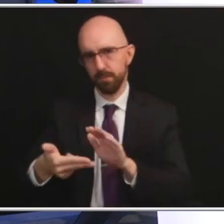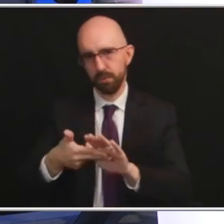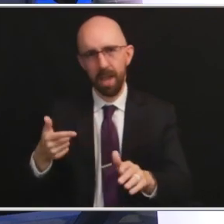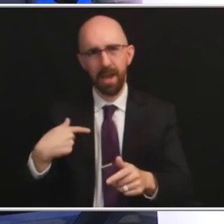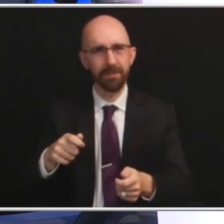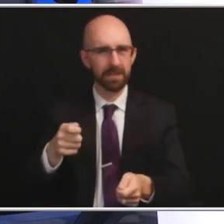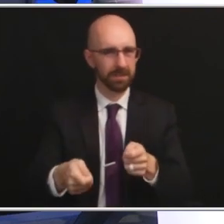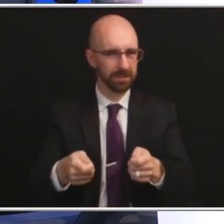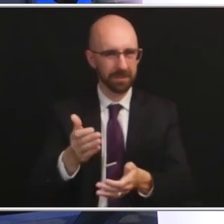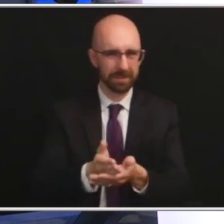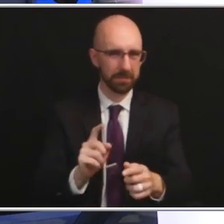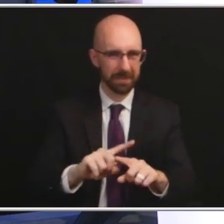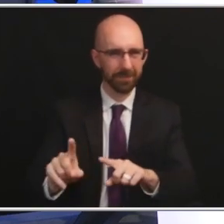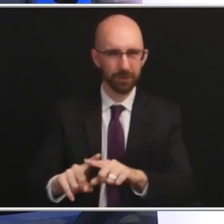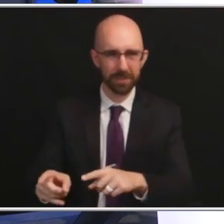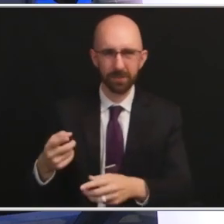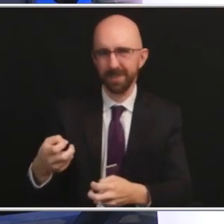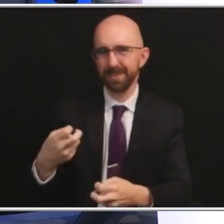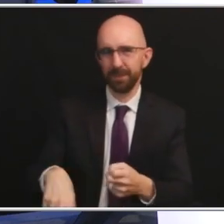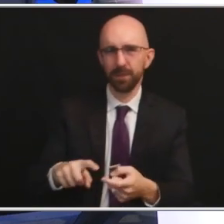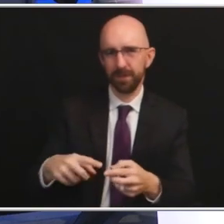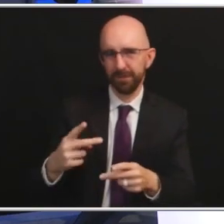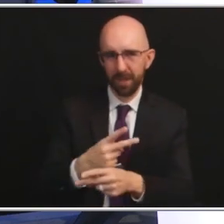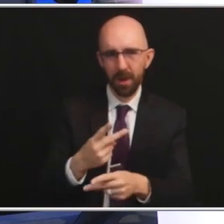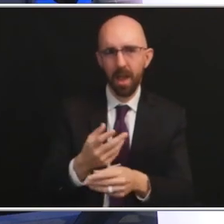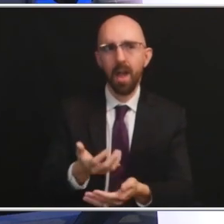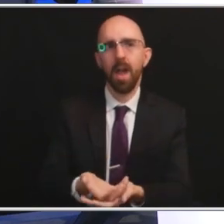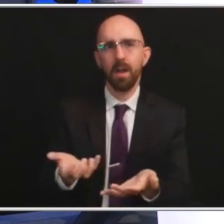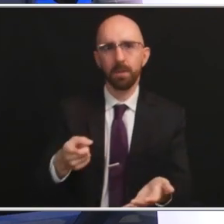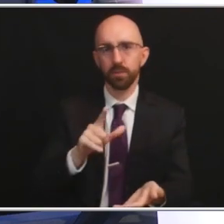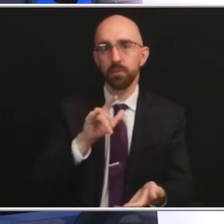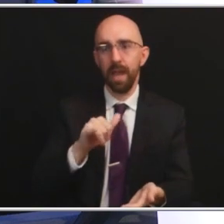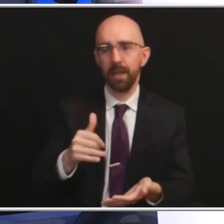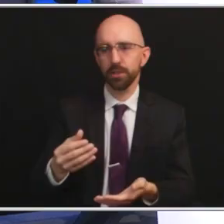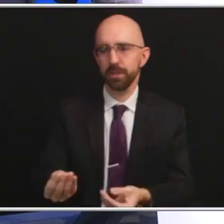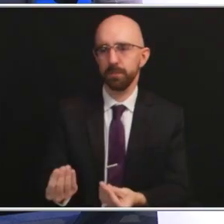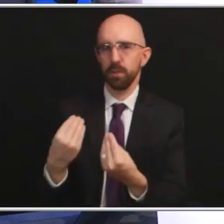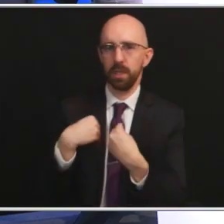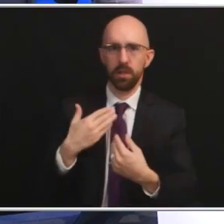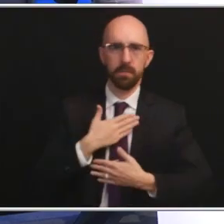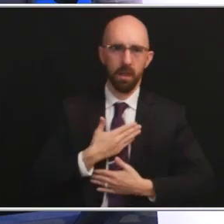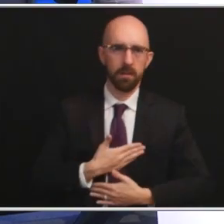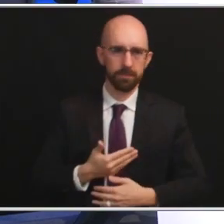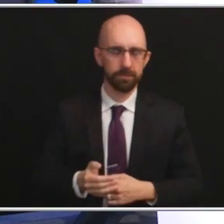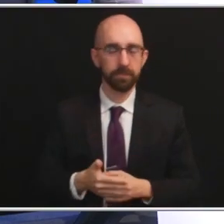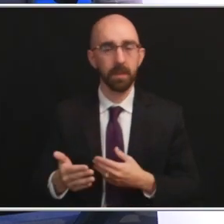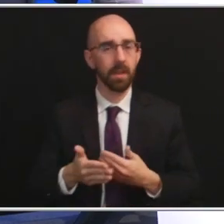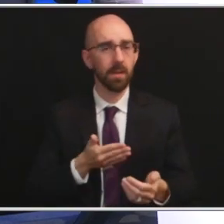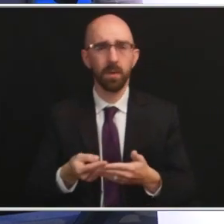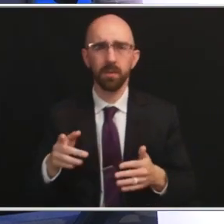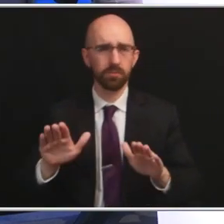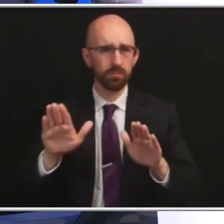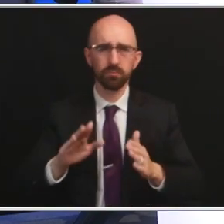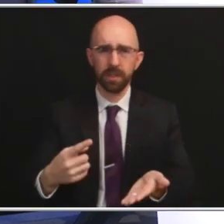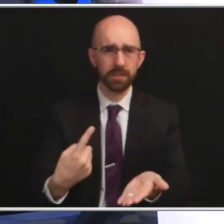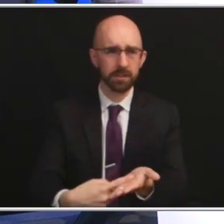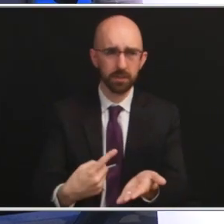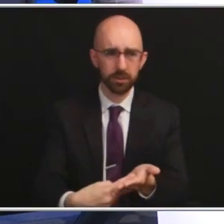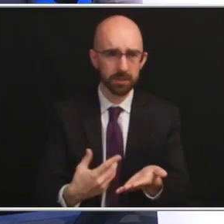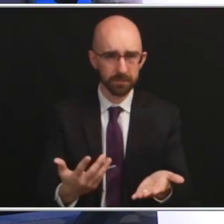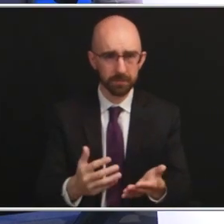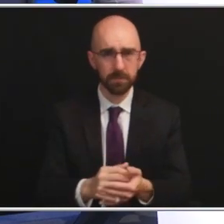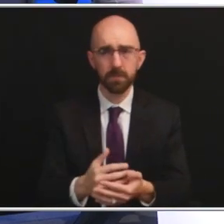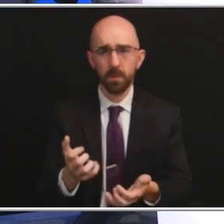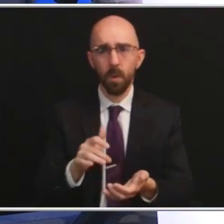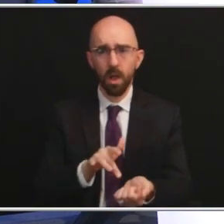more difficult to figure out how much you're actually getting. Yeah. So anyway, this has been a great discussion. We want to get some final thoughts